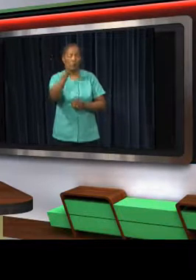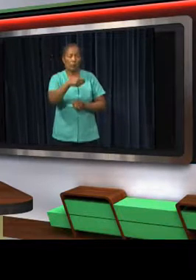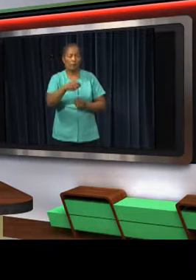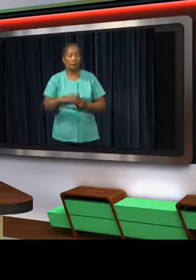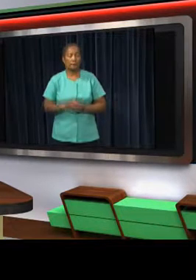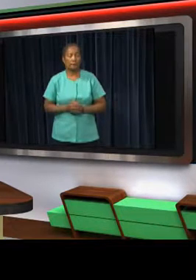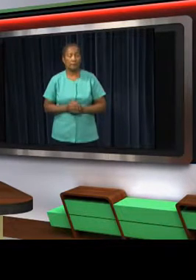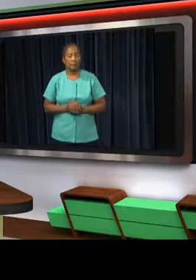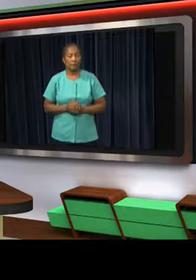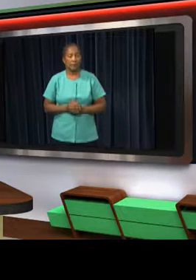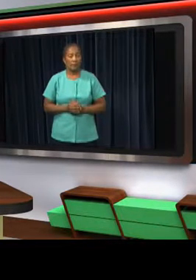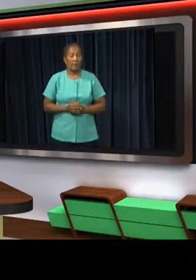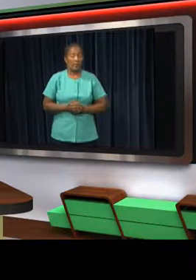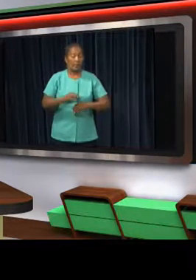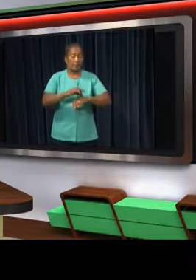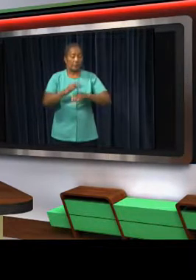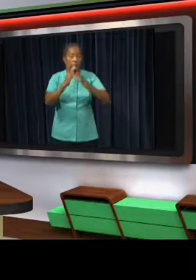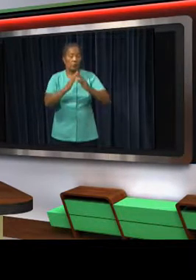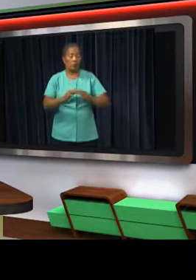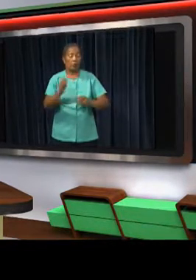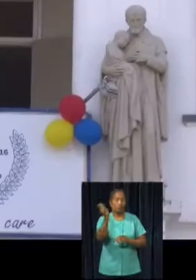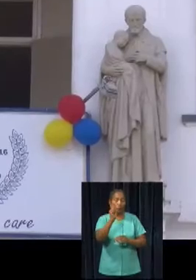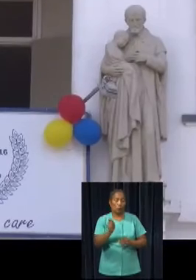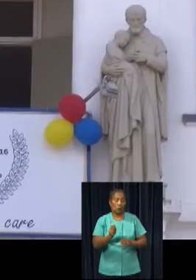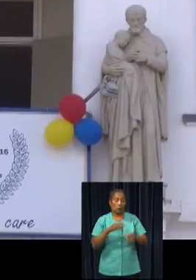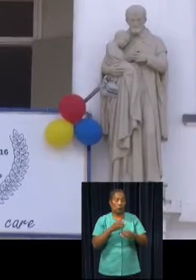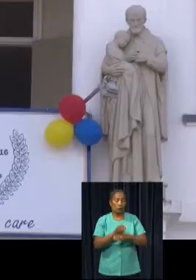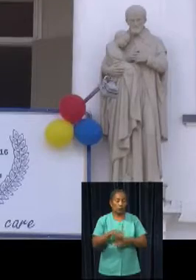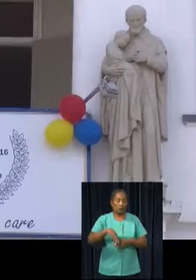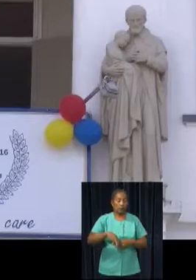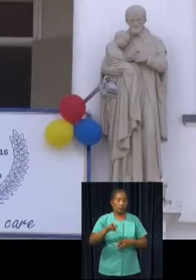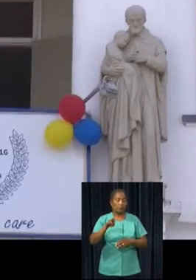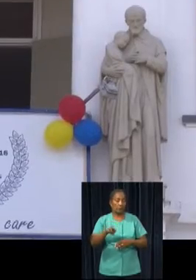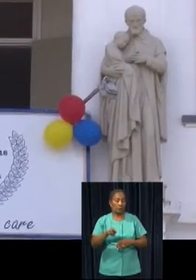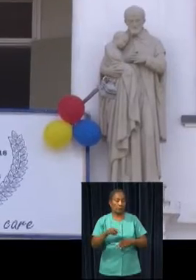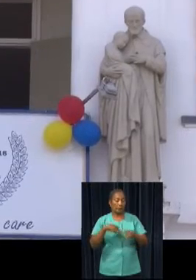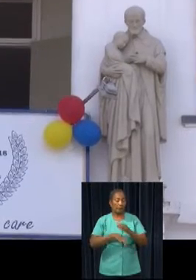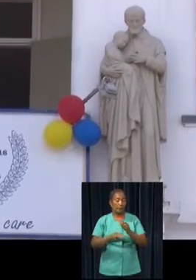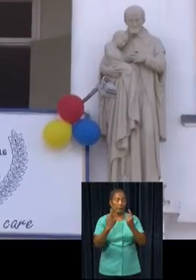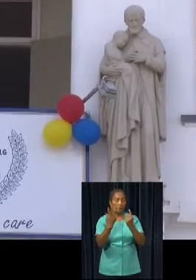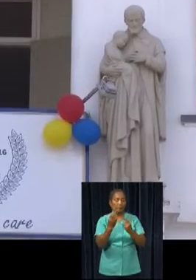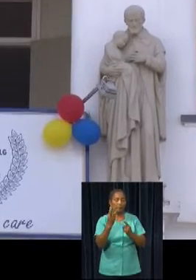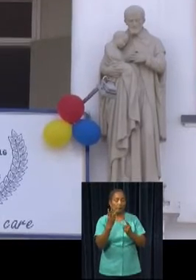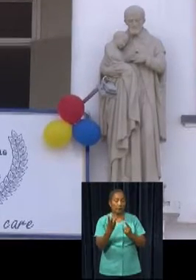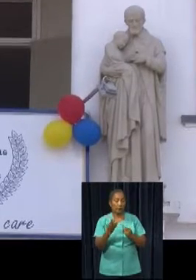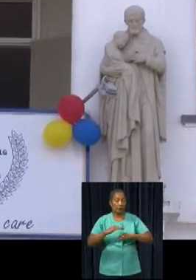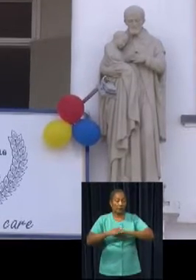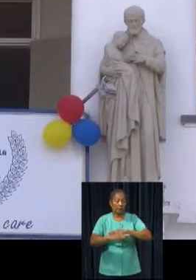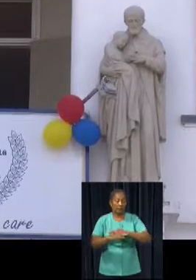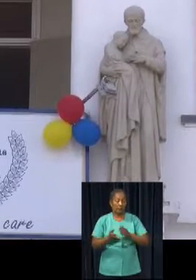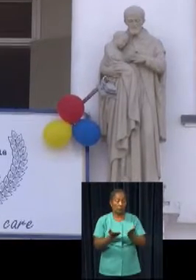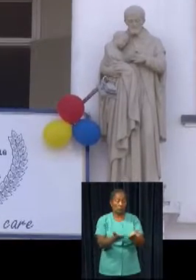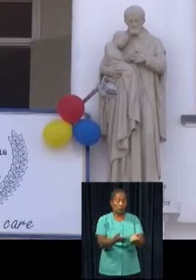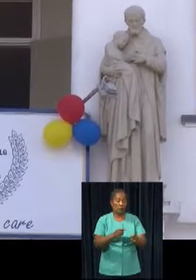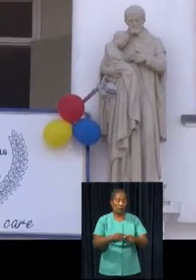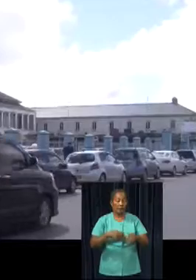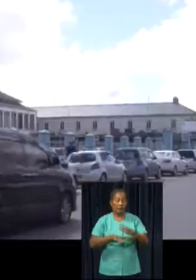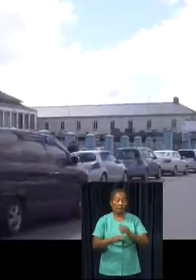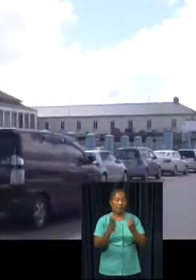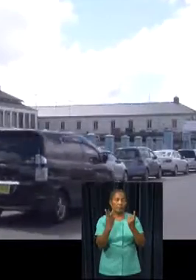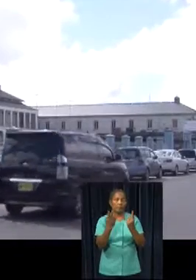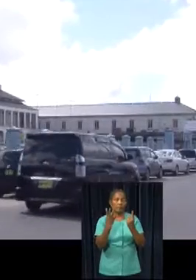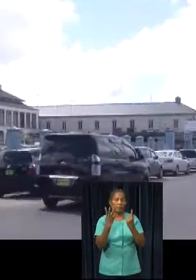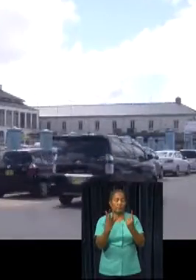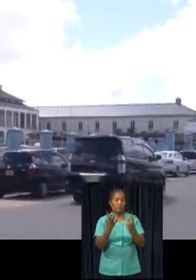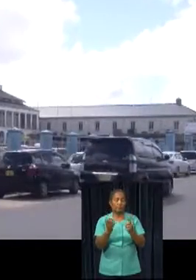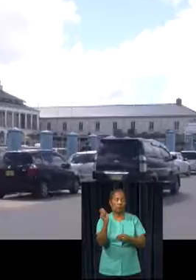of the hospital yesterday. The hospital was designed by Martin Rietbergen, who visited the country in 1913 and